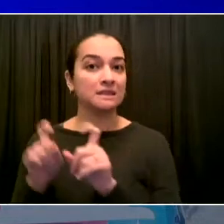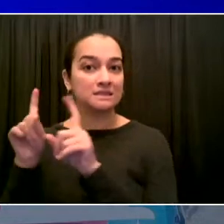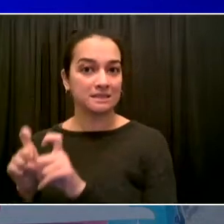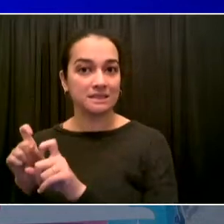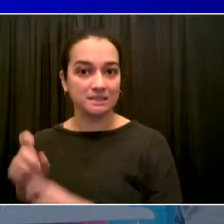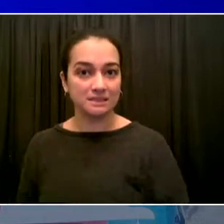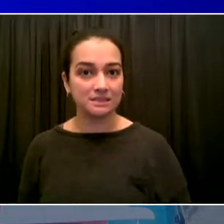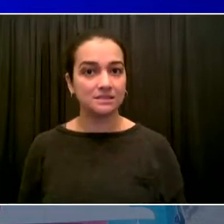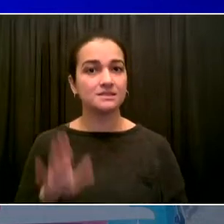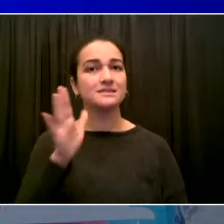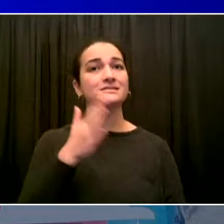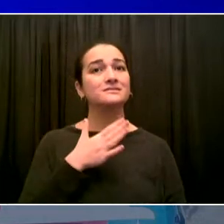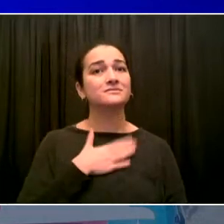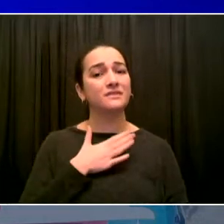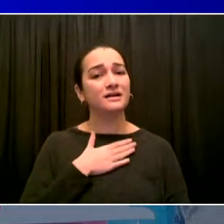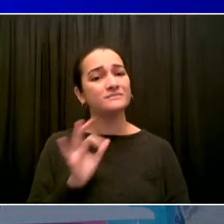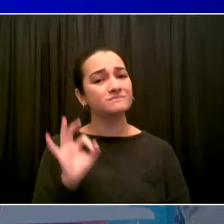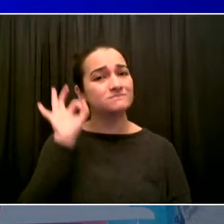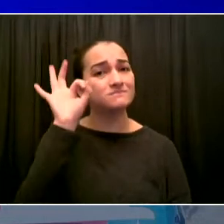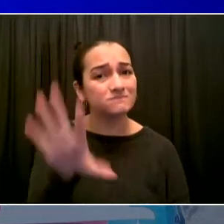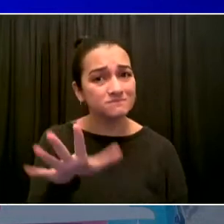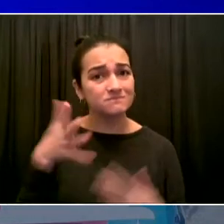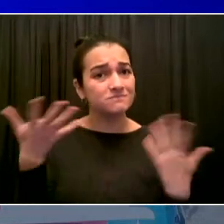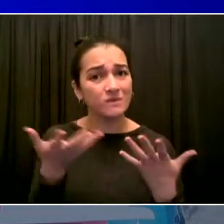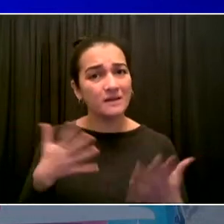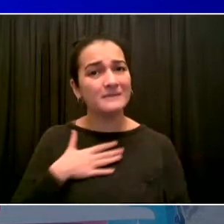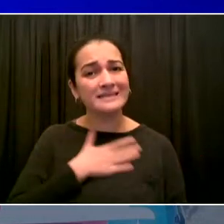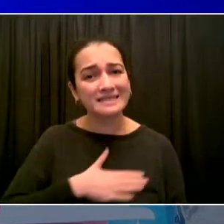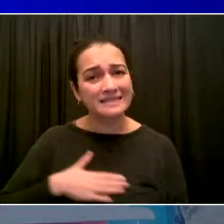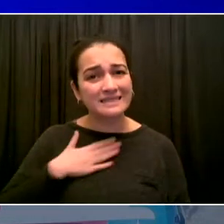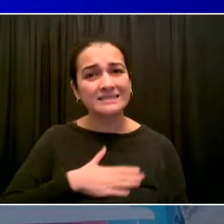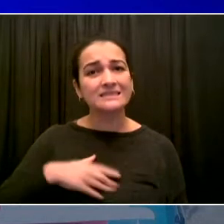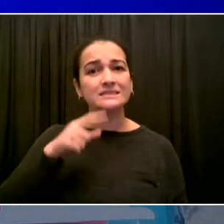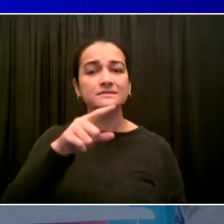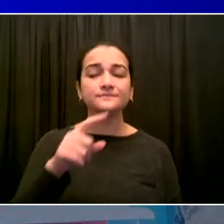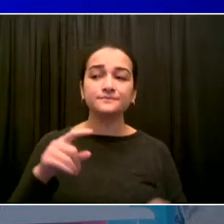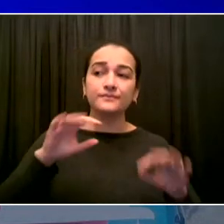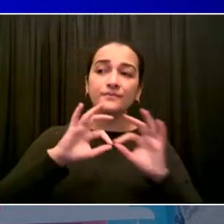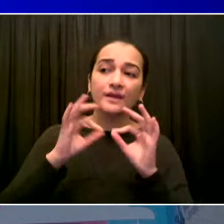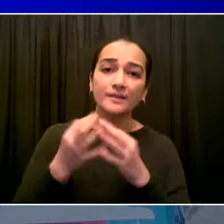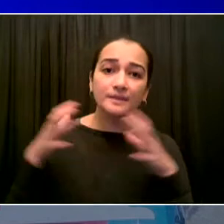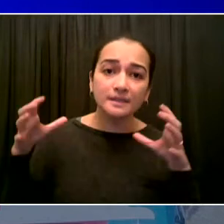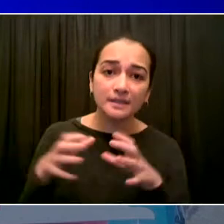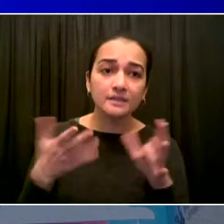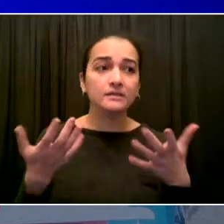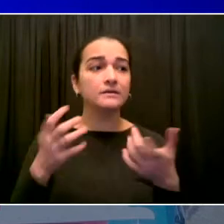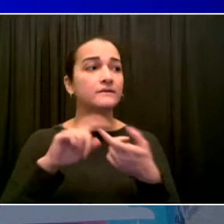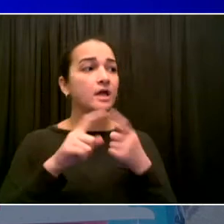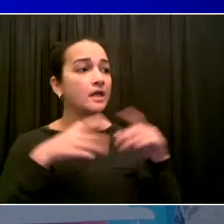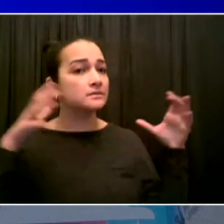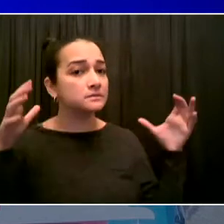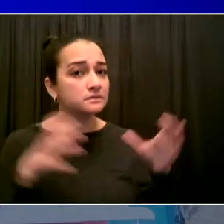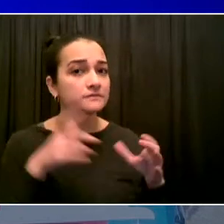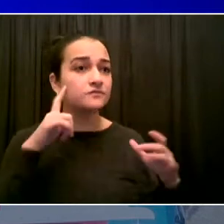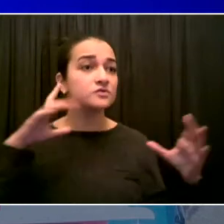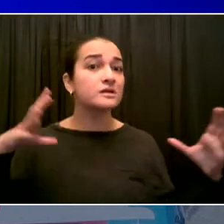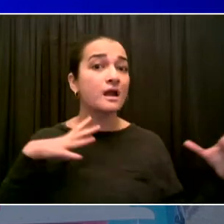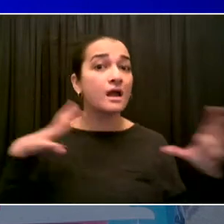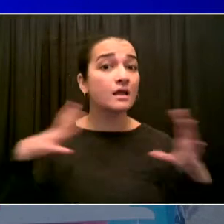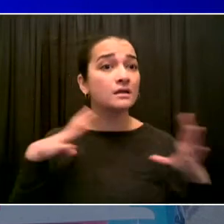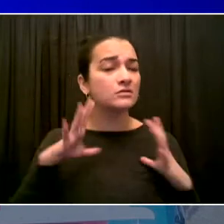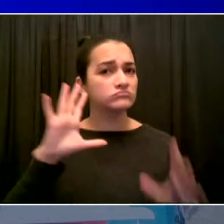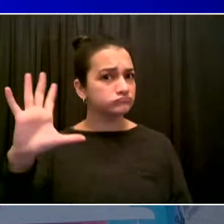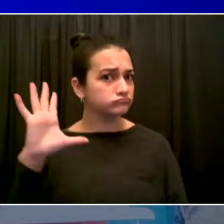people travel. So here's new guidance for the holiday season about testing, how important it is to get testing.